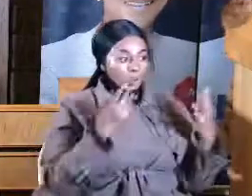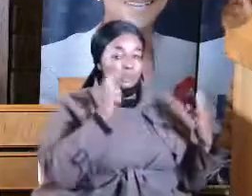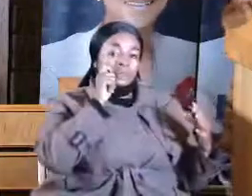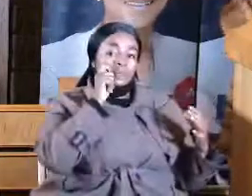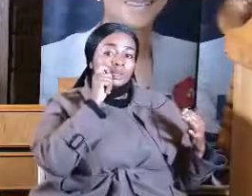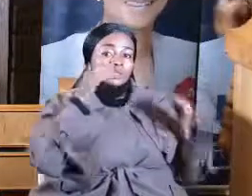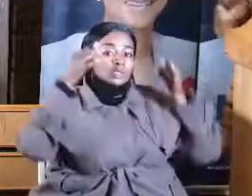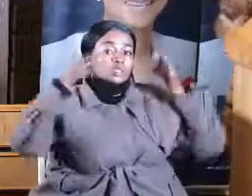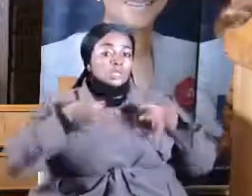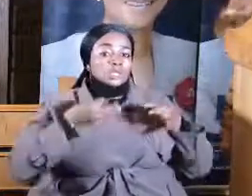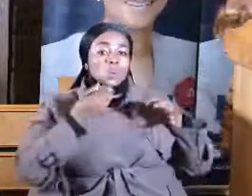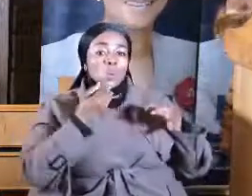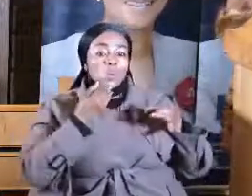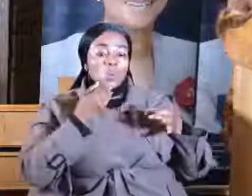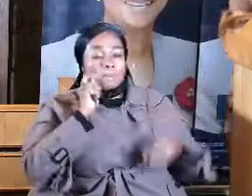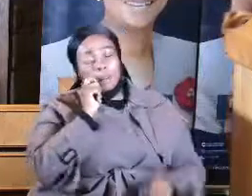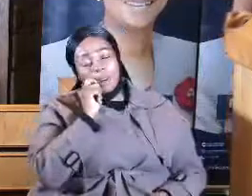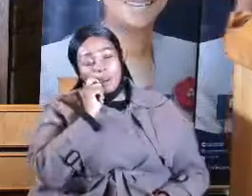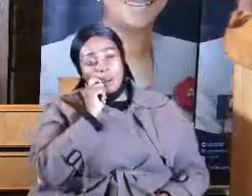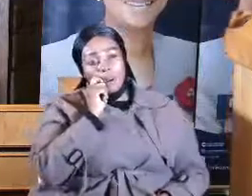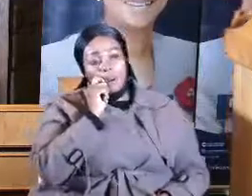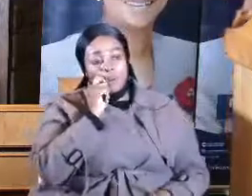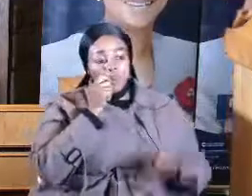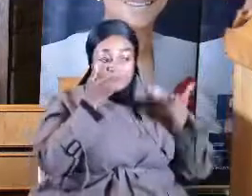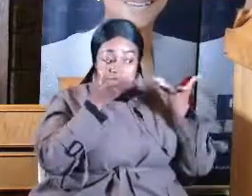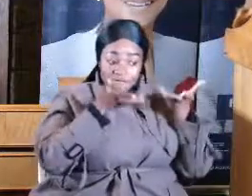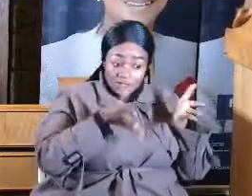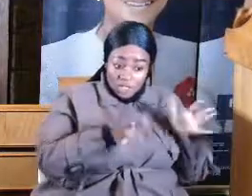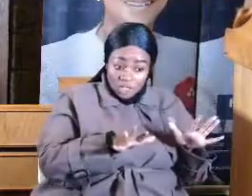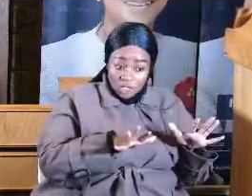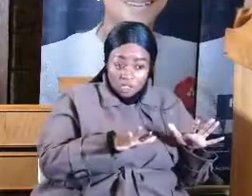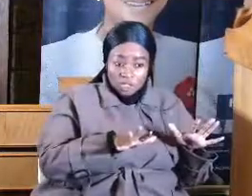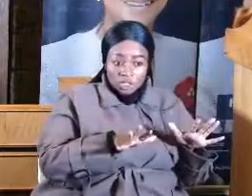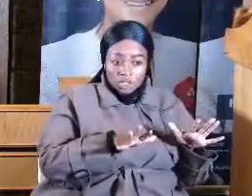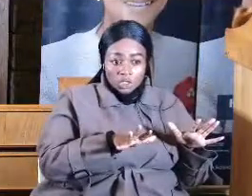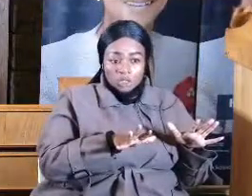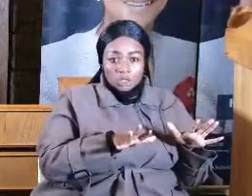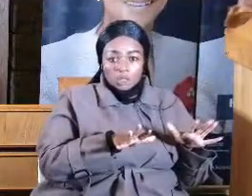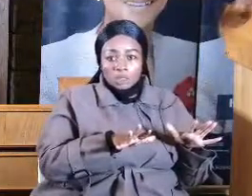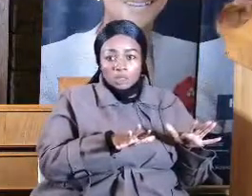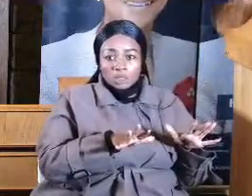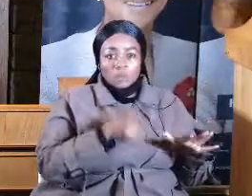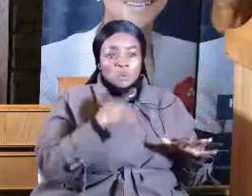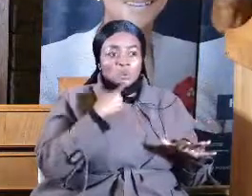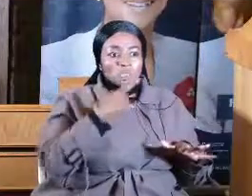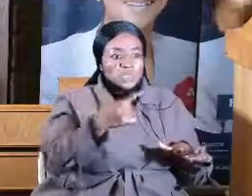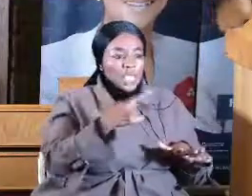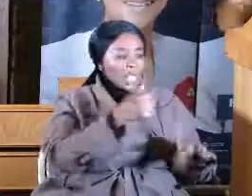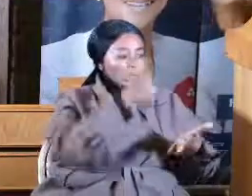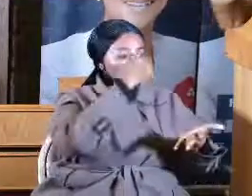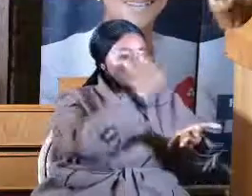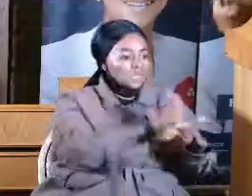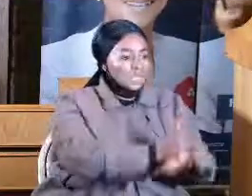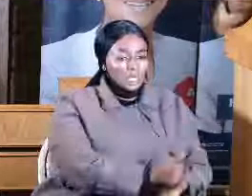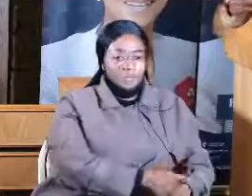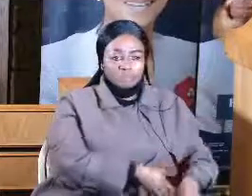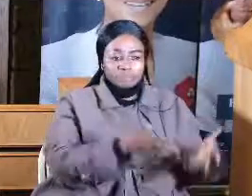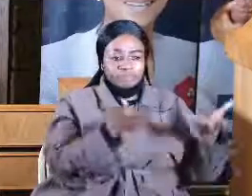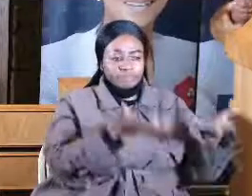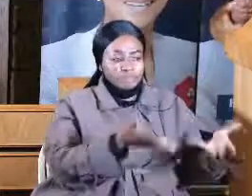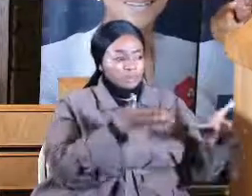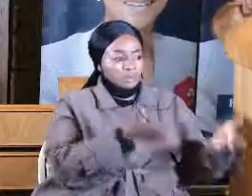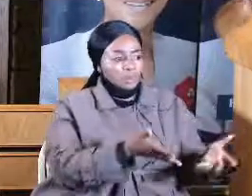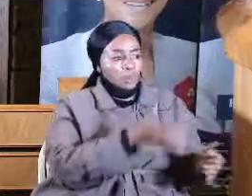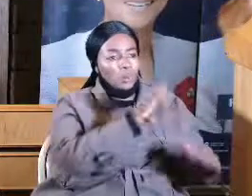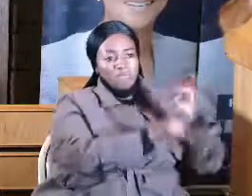decision makers are men. And when they come out there, we lash in them and saying, you sit there, there's nothing that you can do for